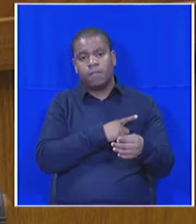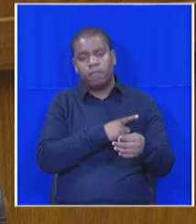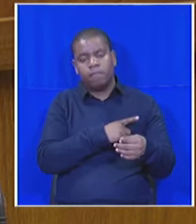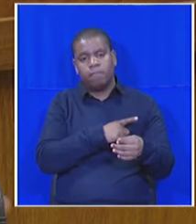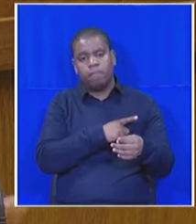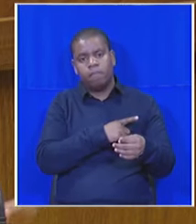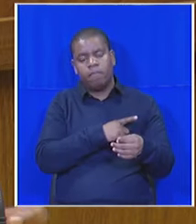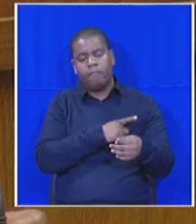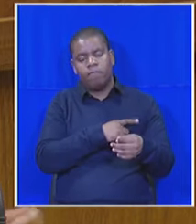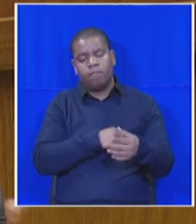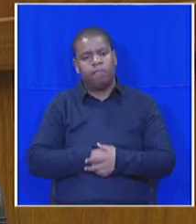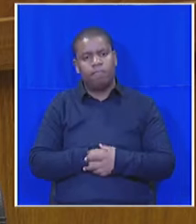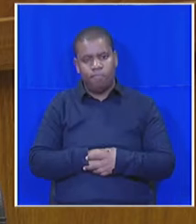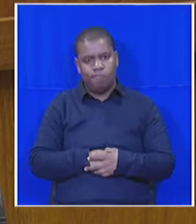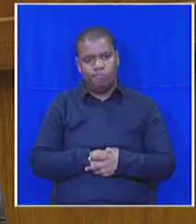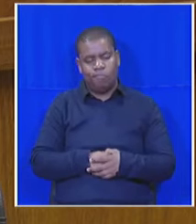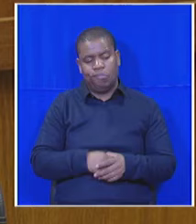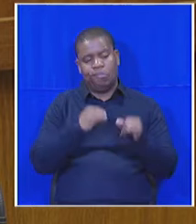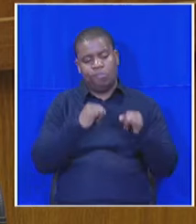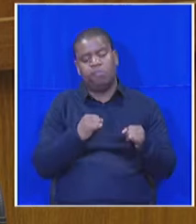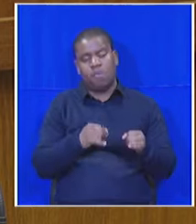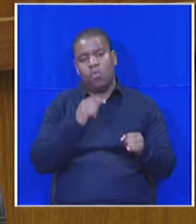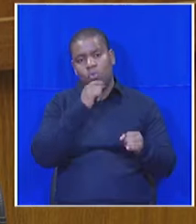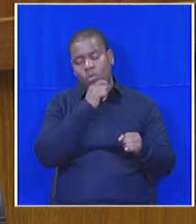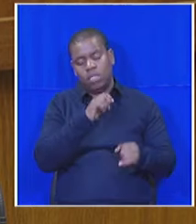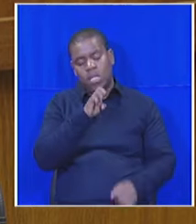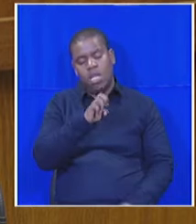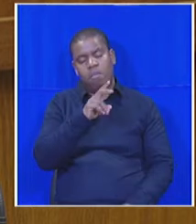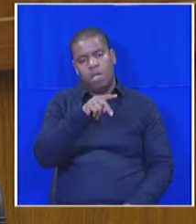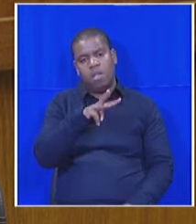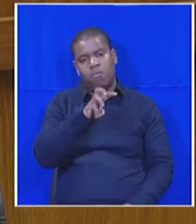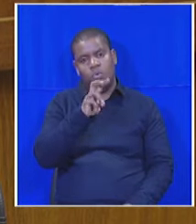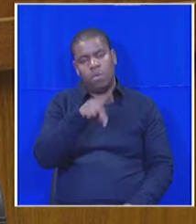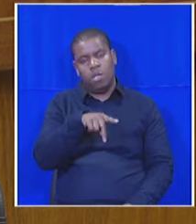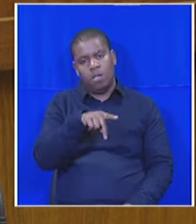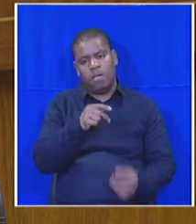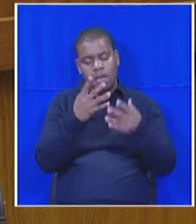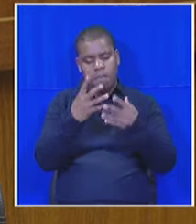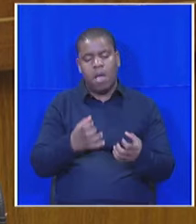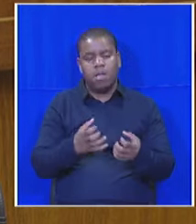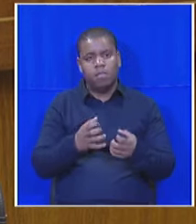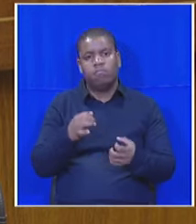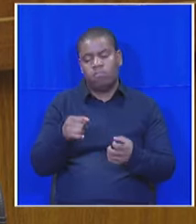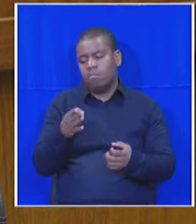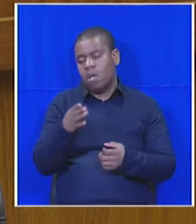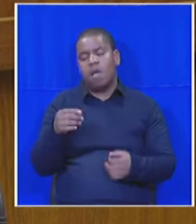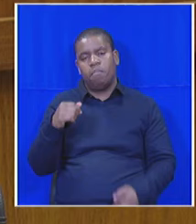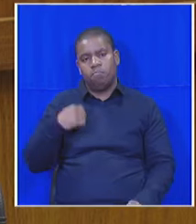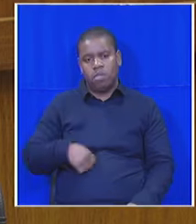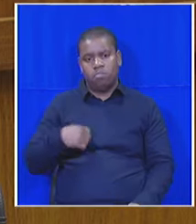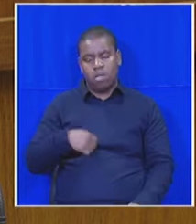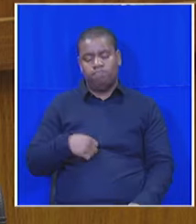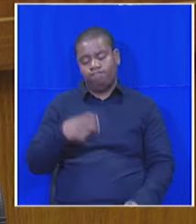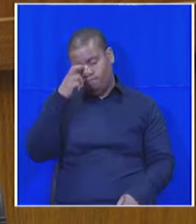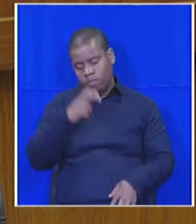the bad use of the expanded public works program budget by municipalities. It needs closer